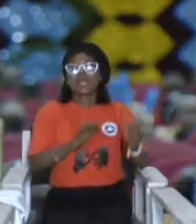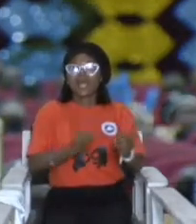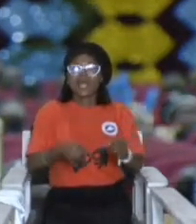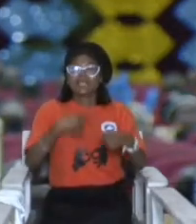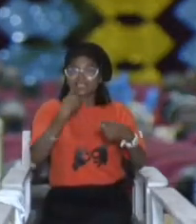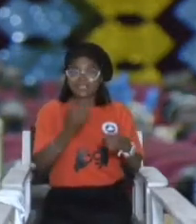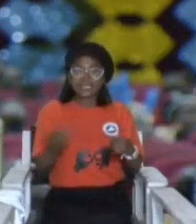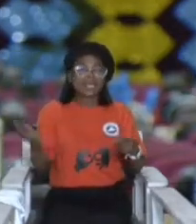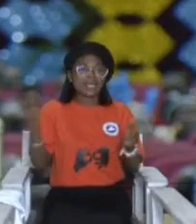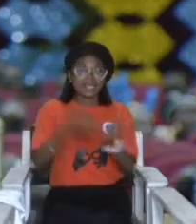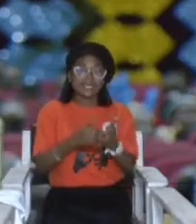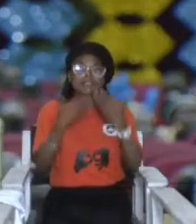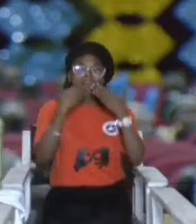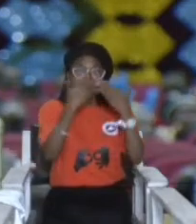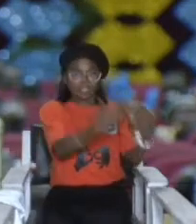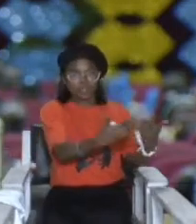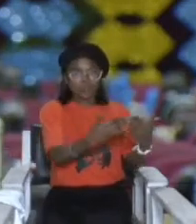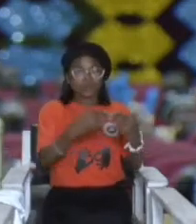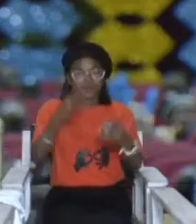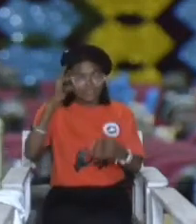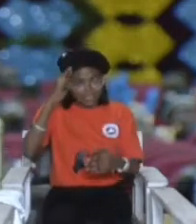you, sirs and ma, for the opportunity.